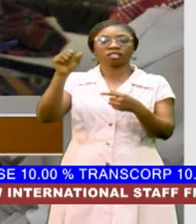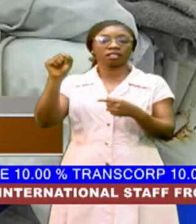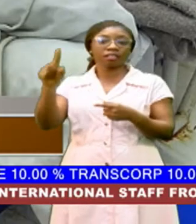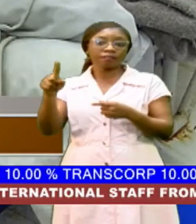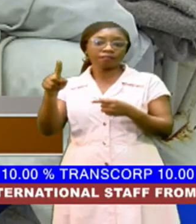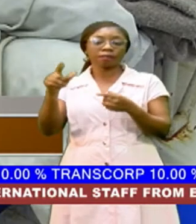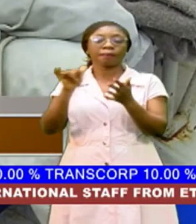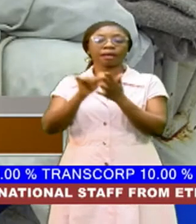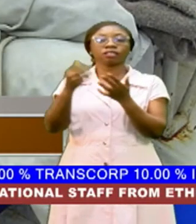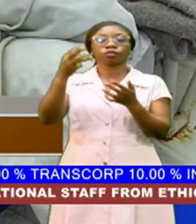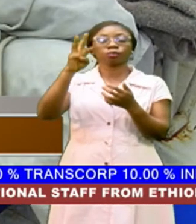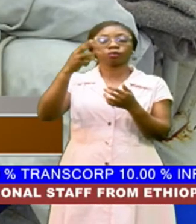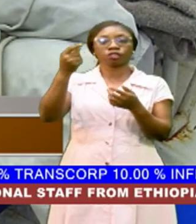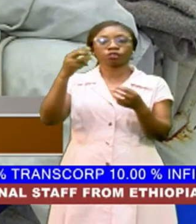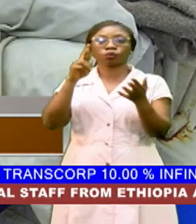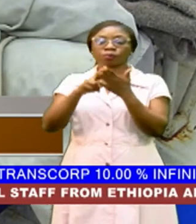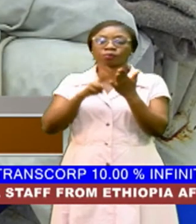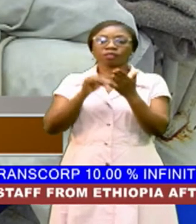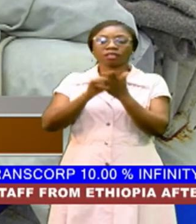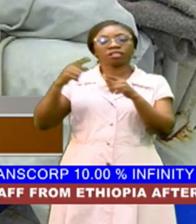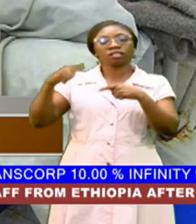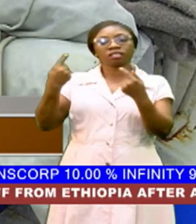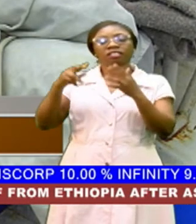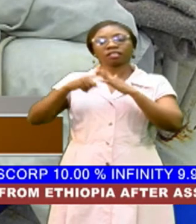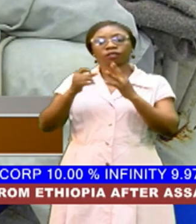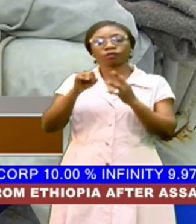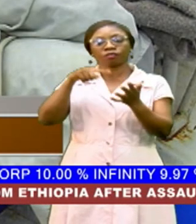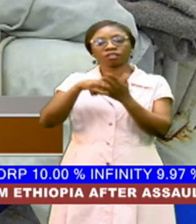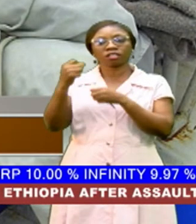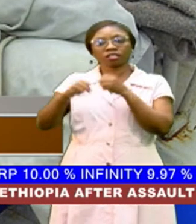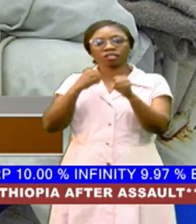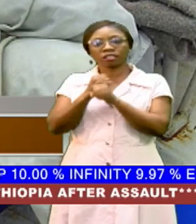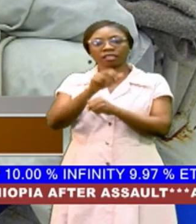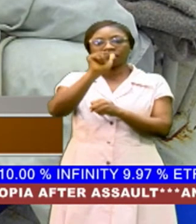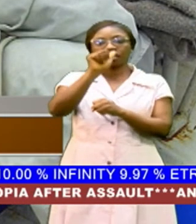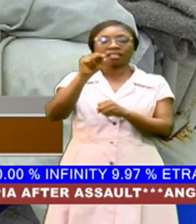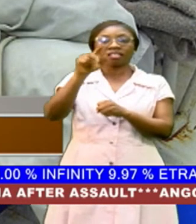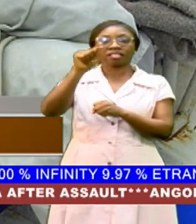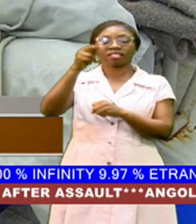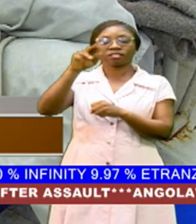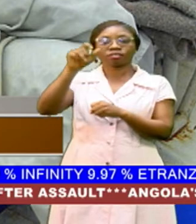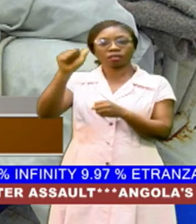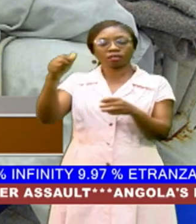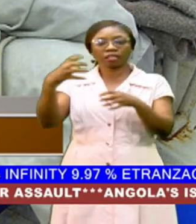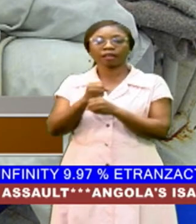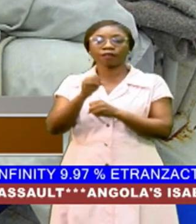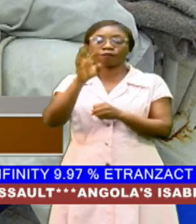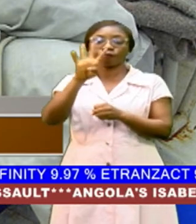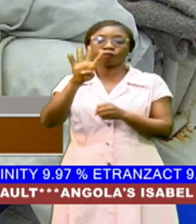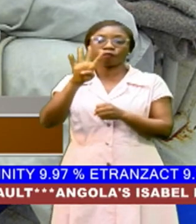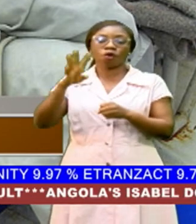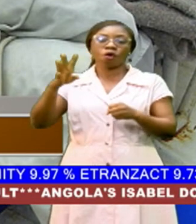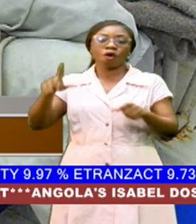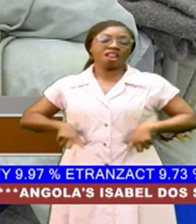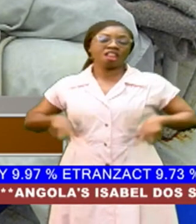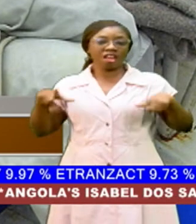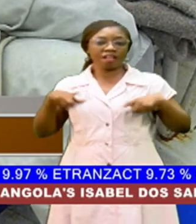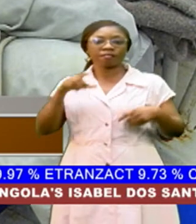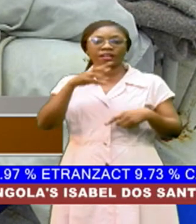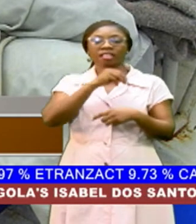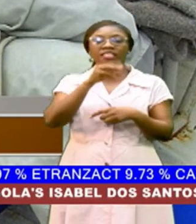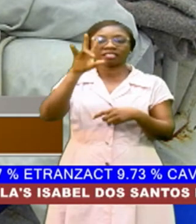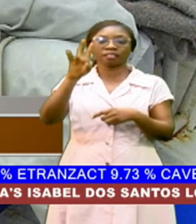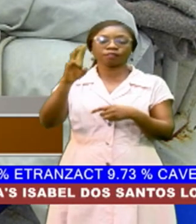since the start of the year, the anthrax has claimed 4 lives and 700 suspected cases in the